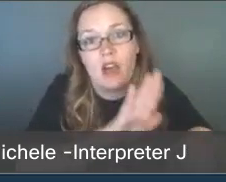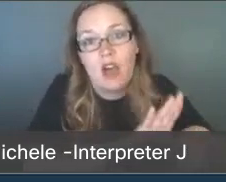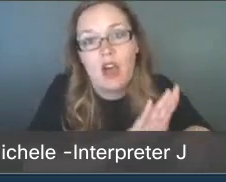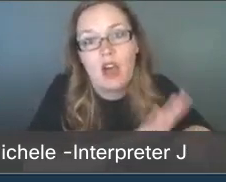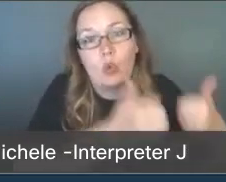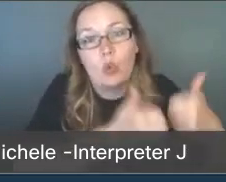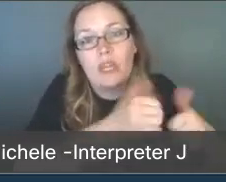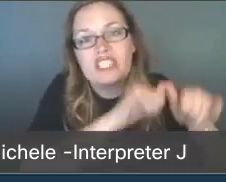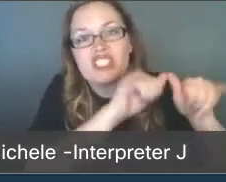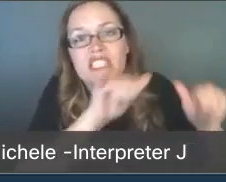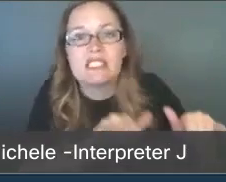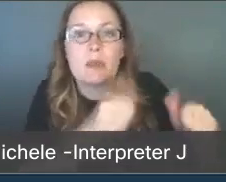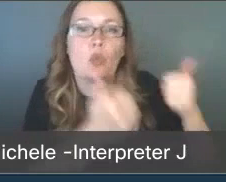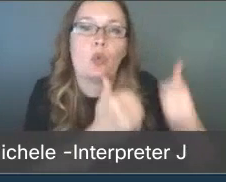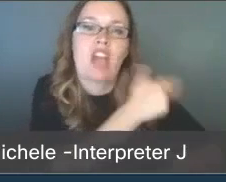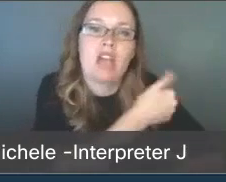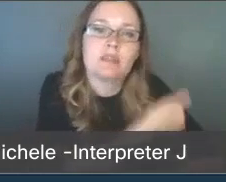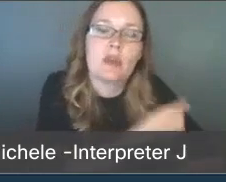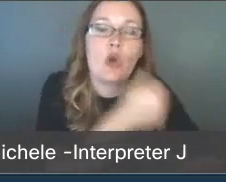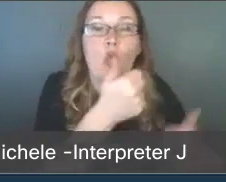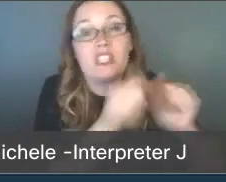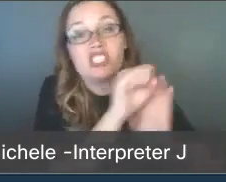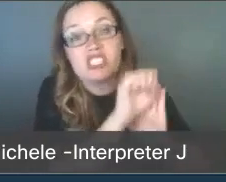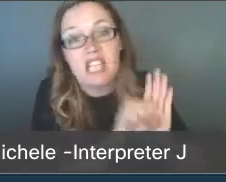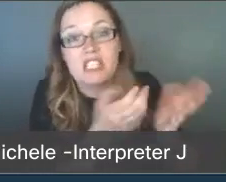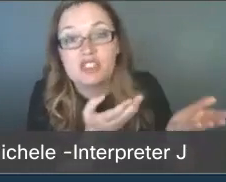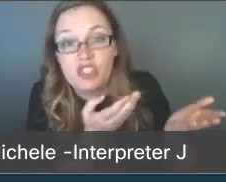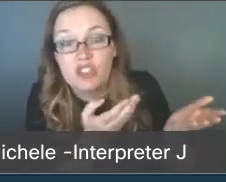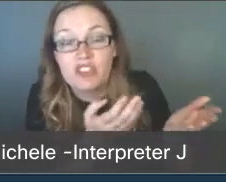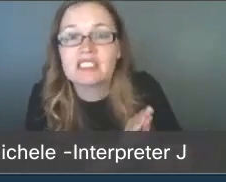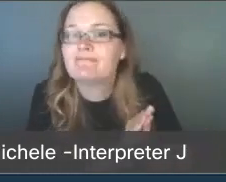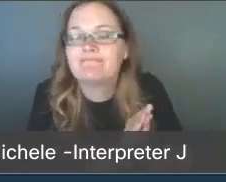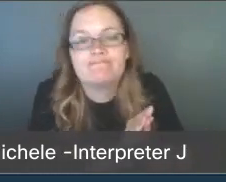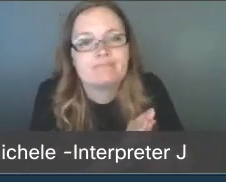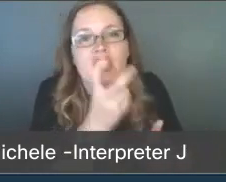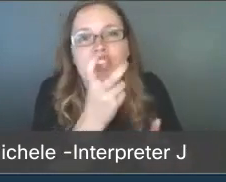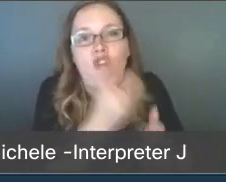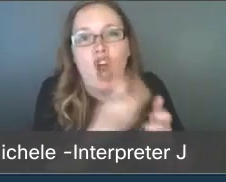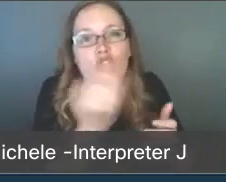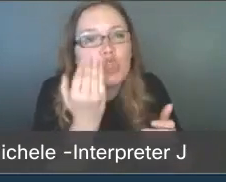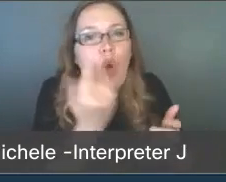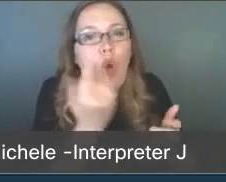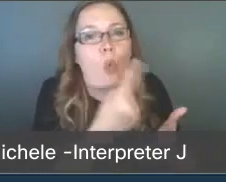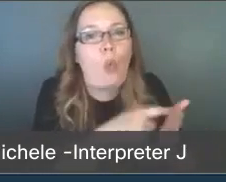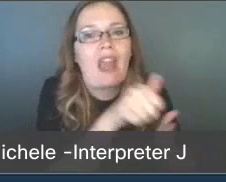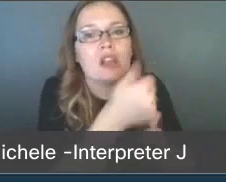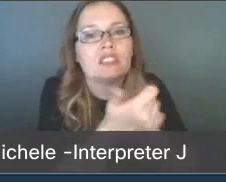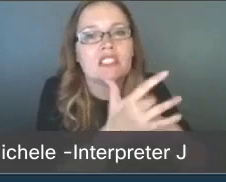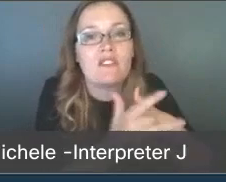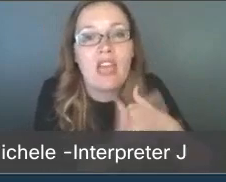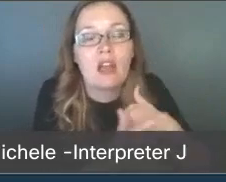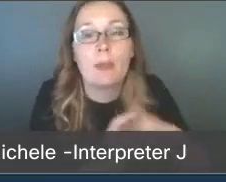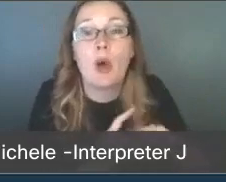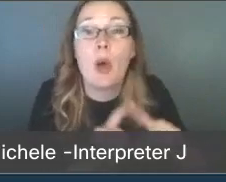specific hospital you're at, which state. And so it's hard to say what else would be going on there, but